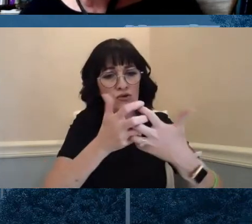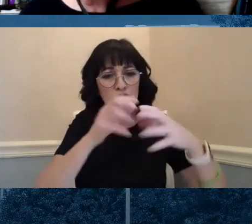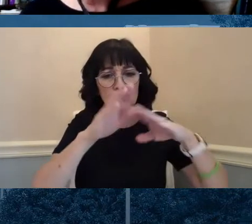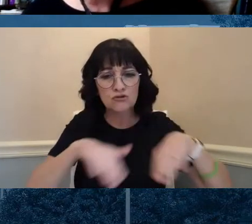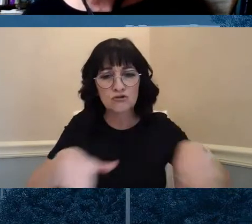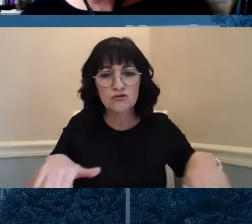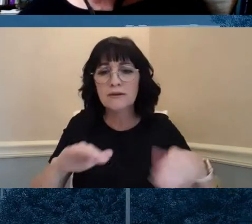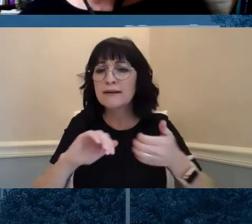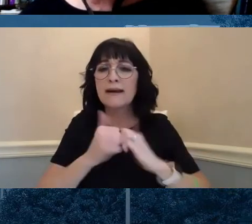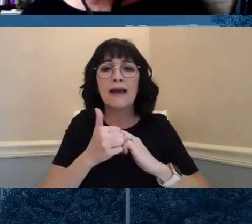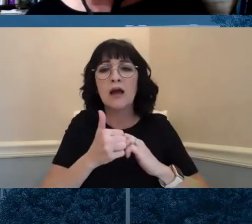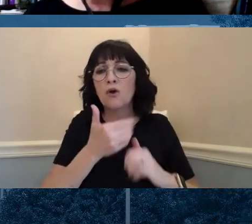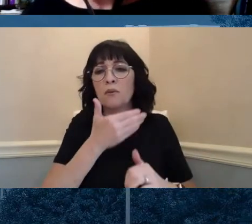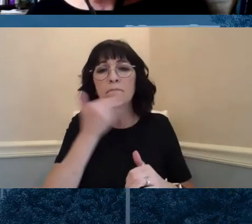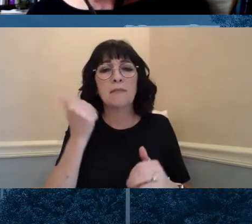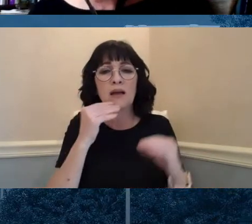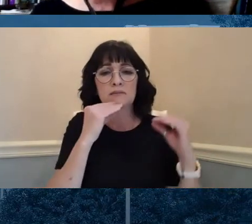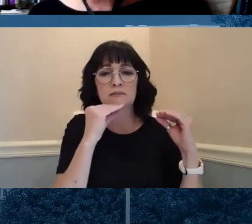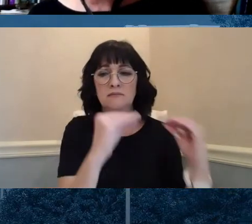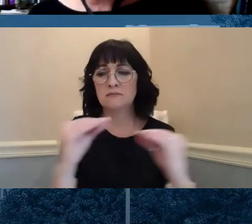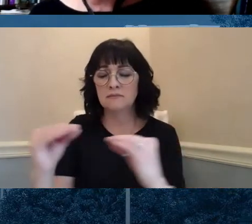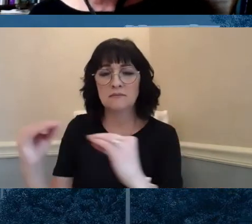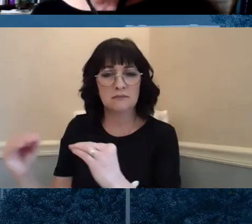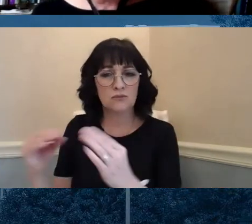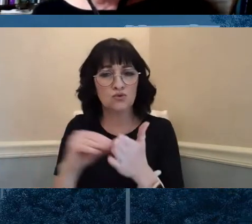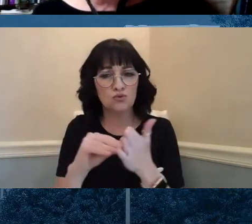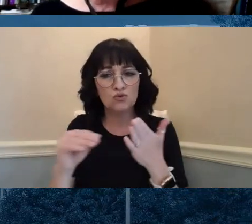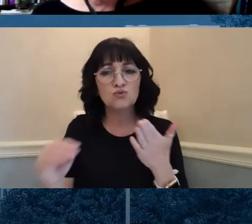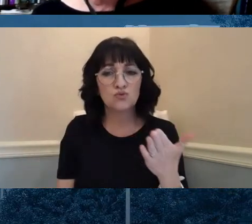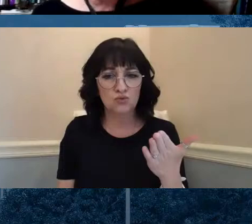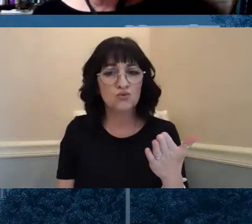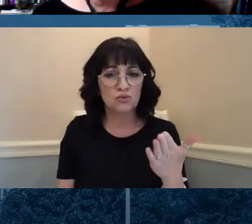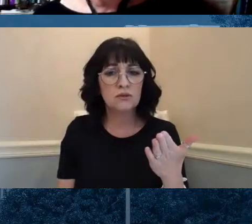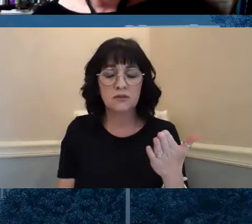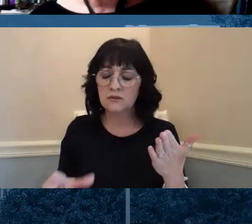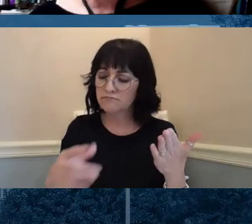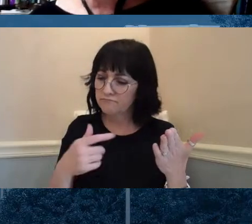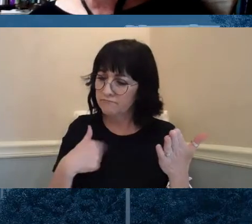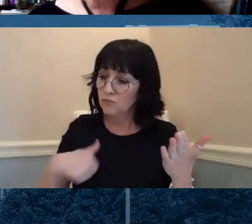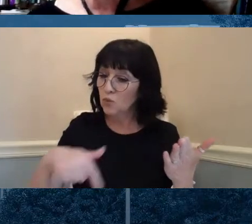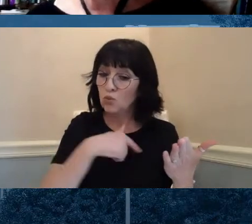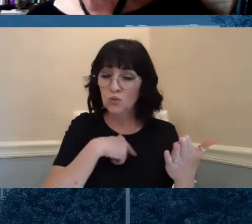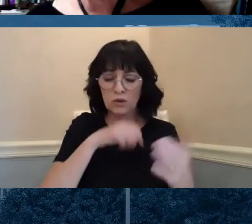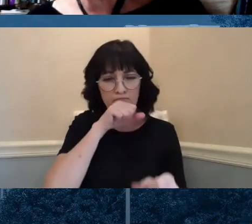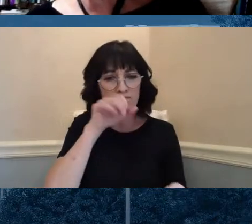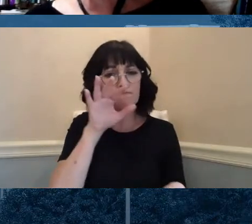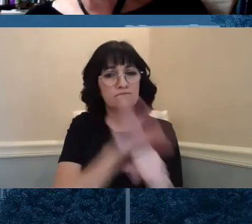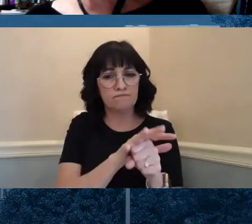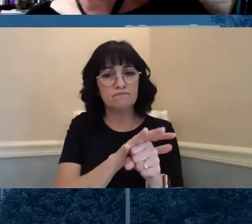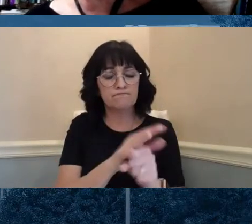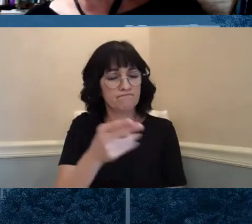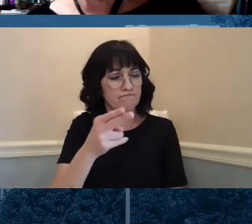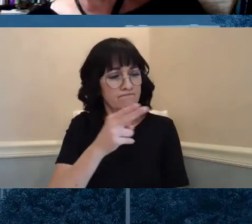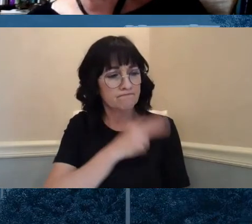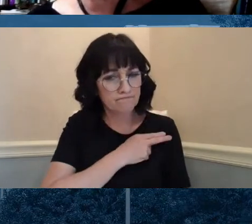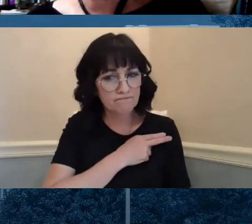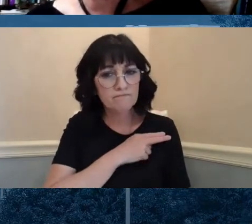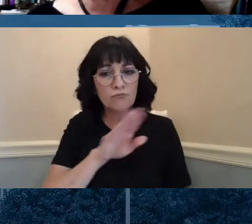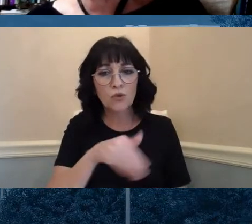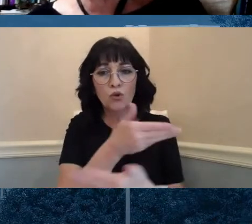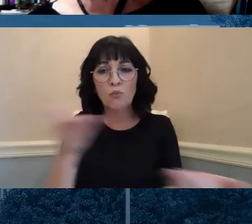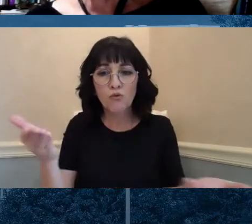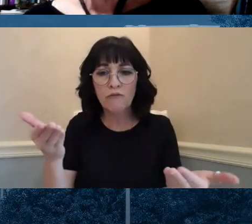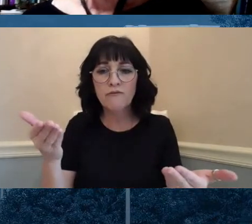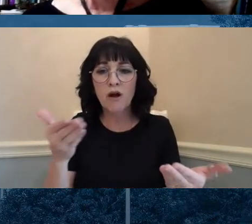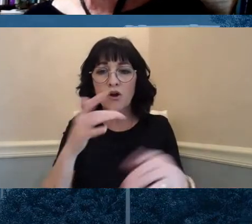a situation and to make sure that we make it the best for our children. We're very dedicated to making sure we provide resources and opportunities for